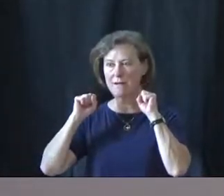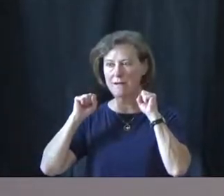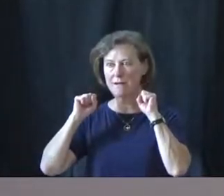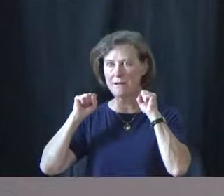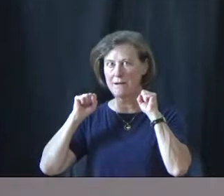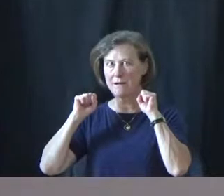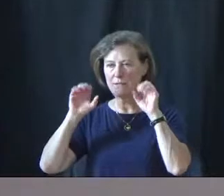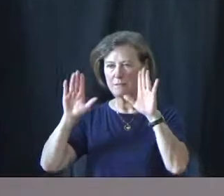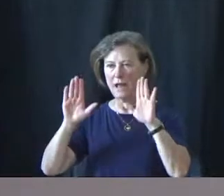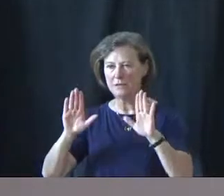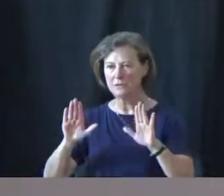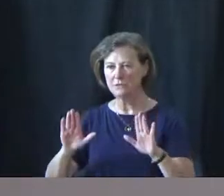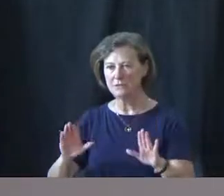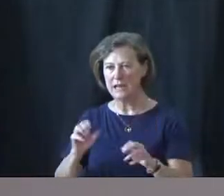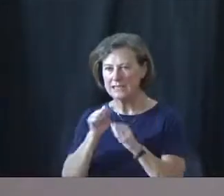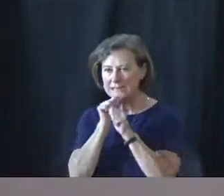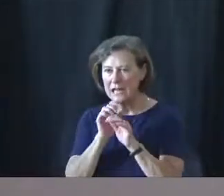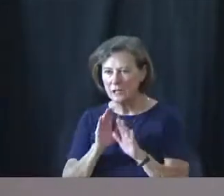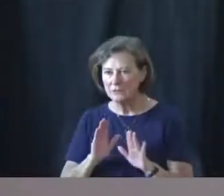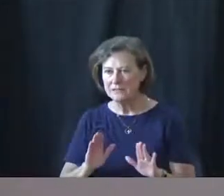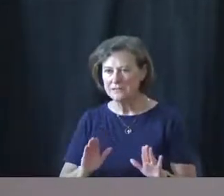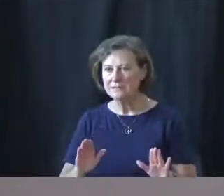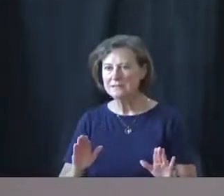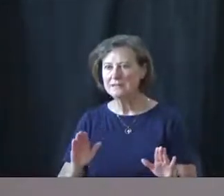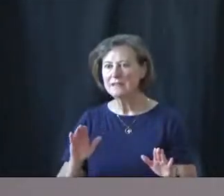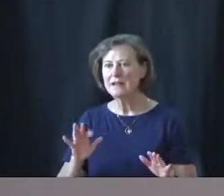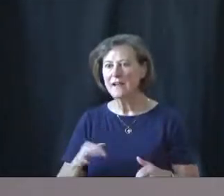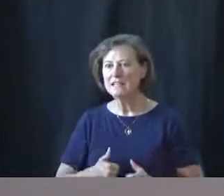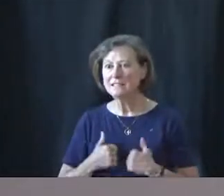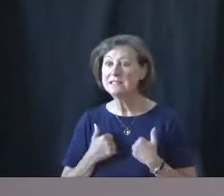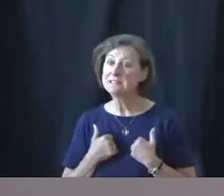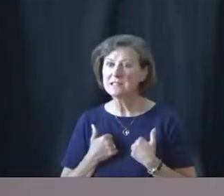and sacredness of existing.